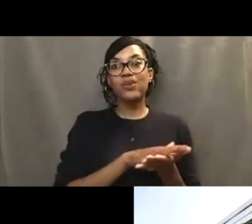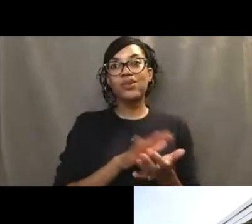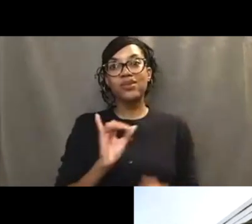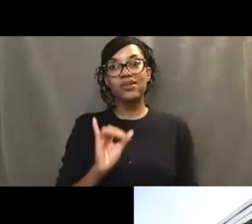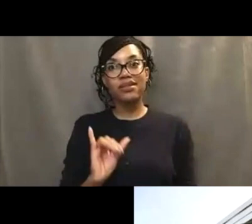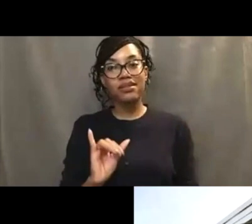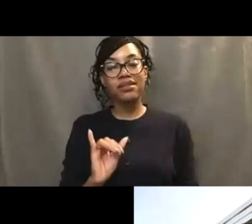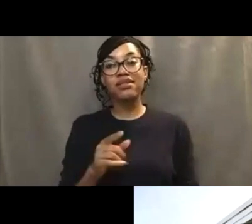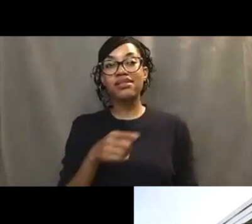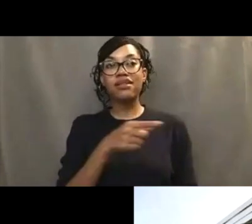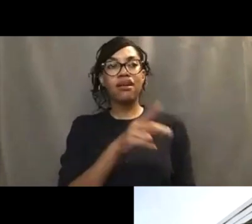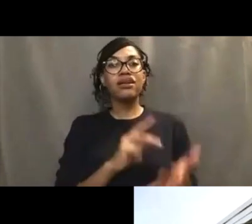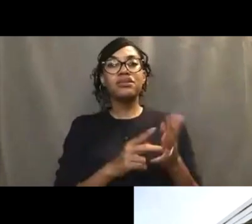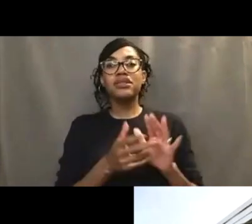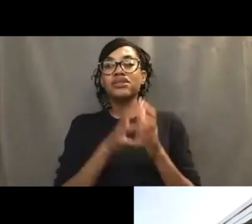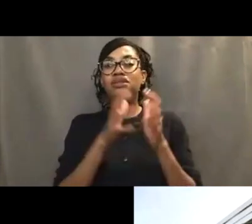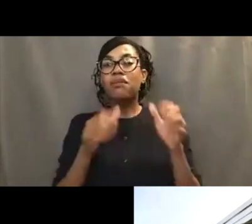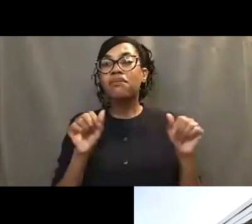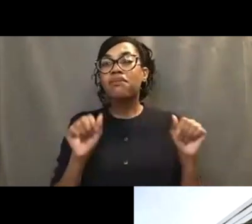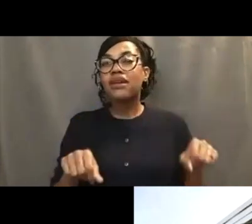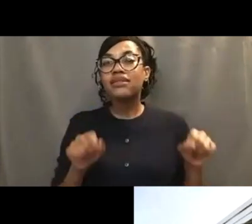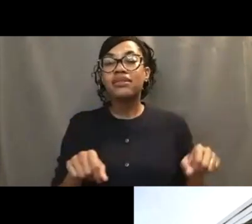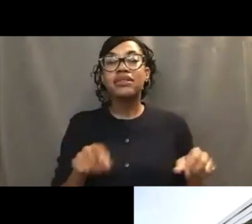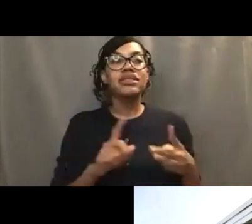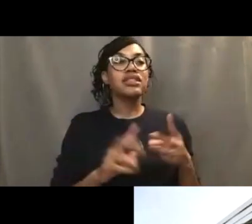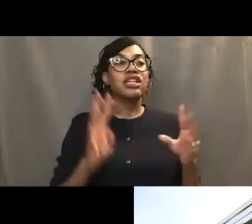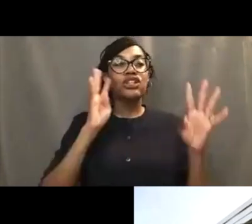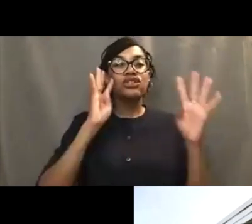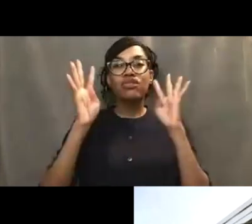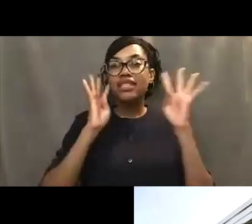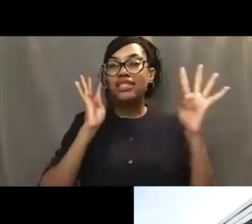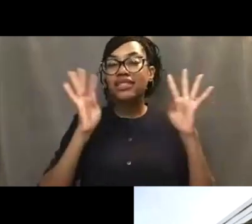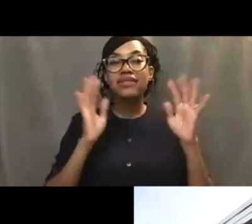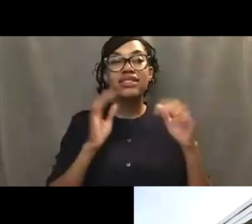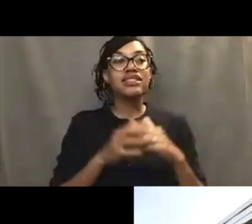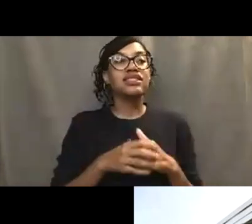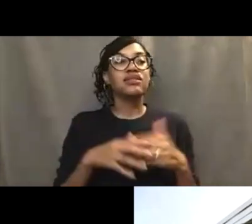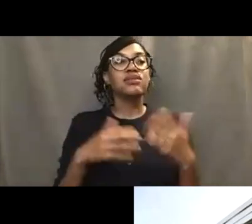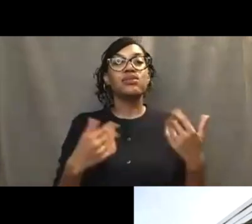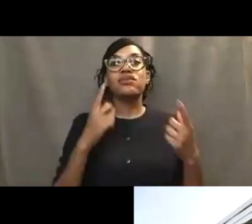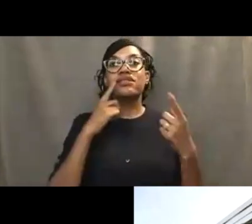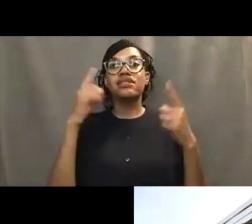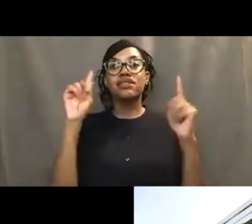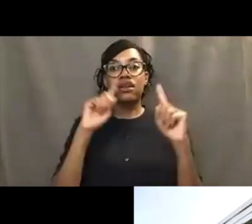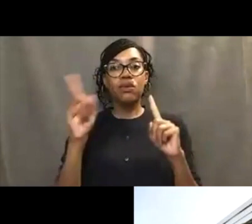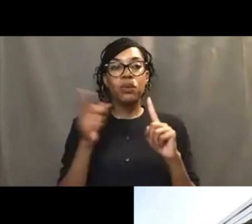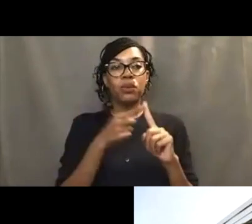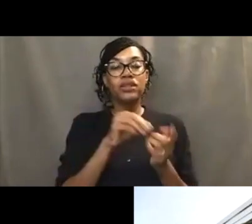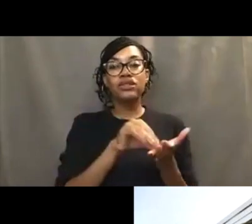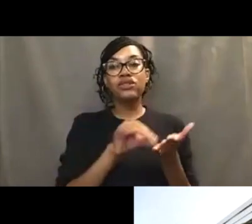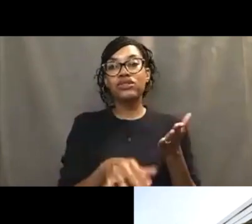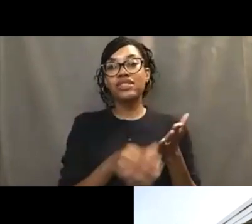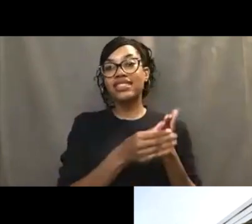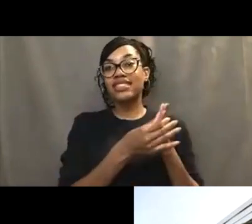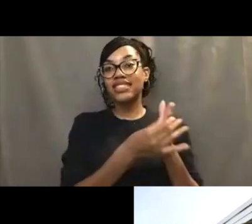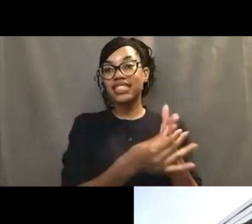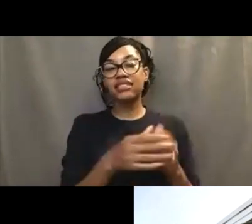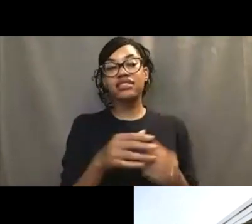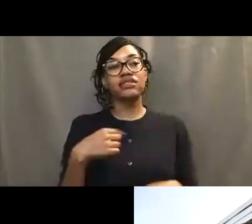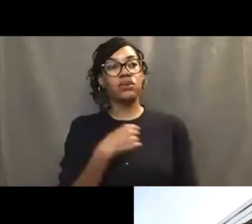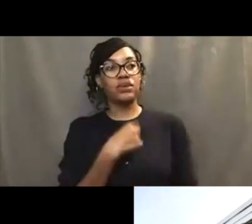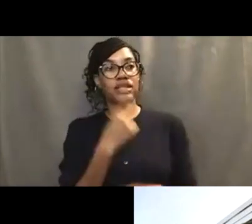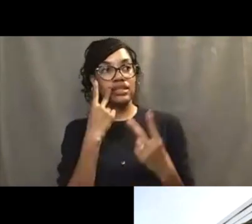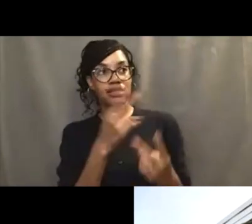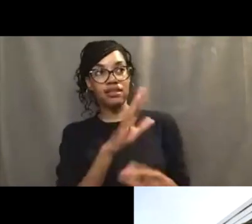and creativity when students lead, so we just try to make sure that we carve out space so that